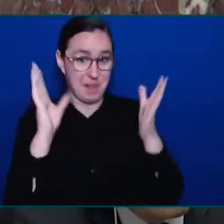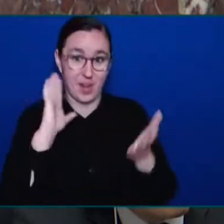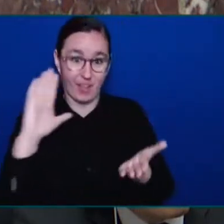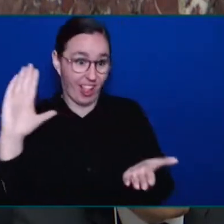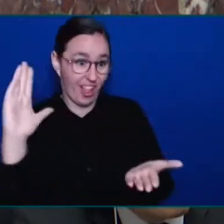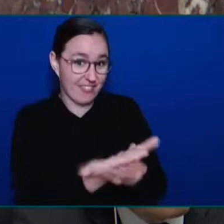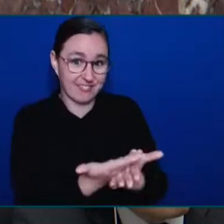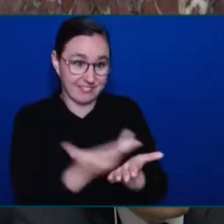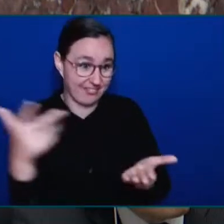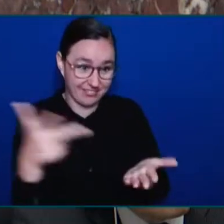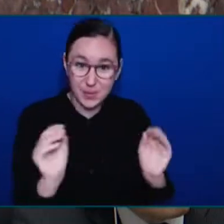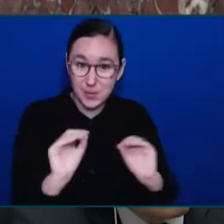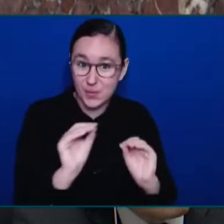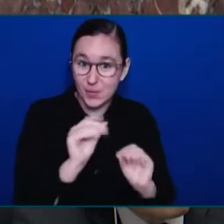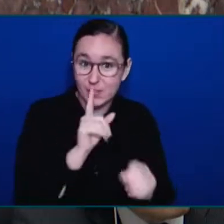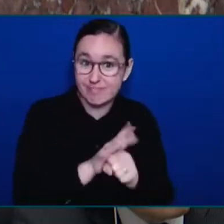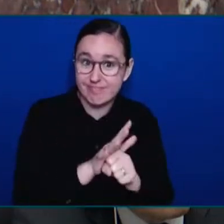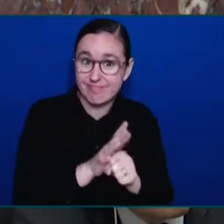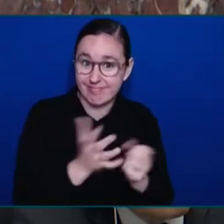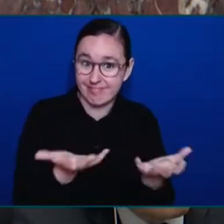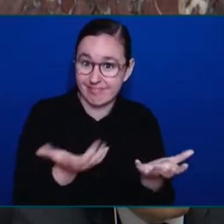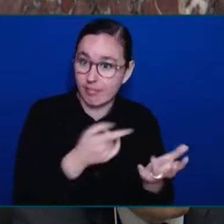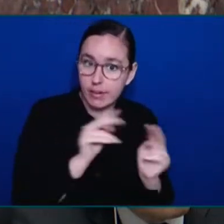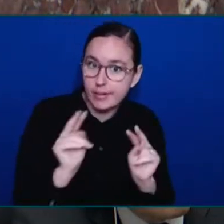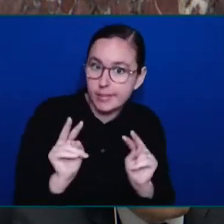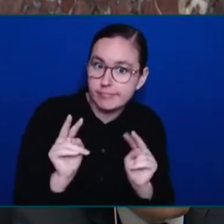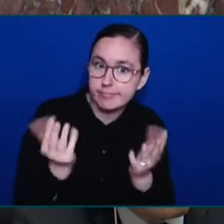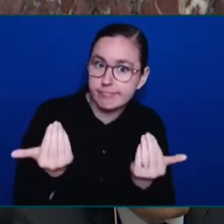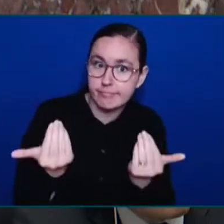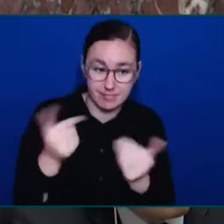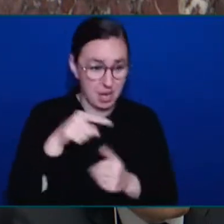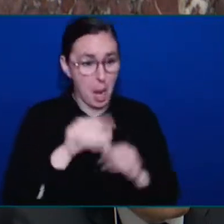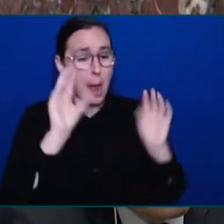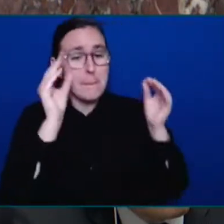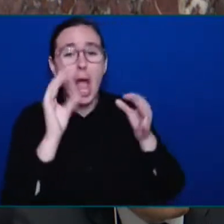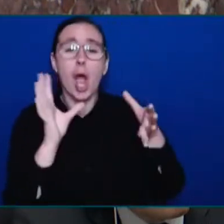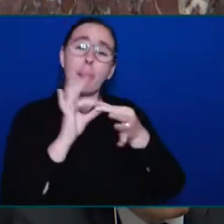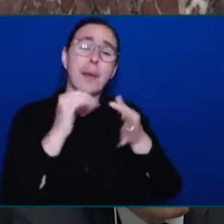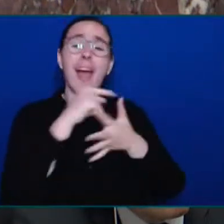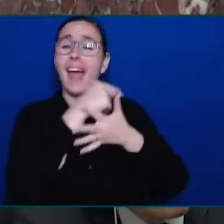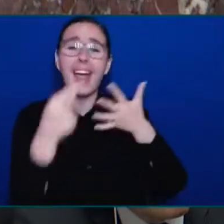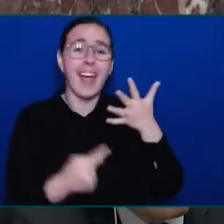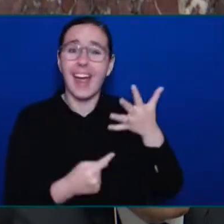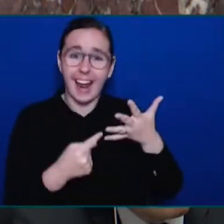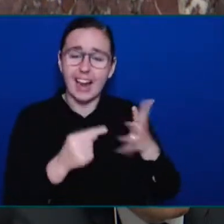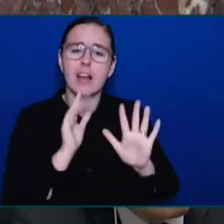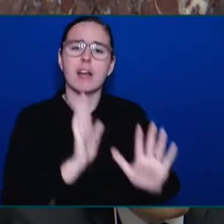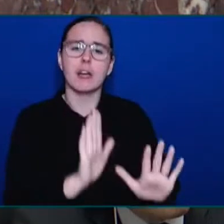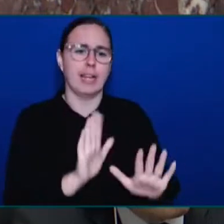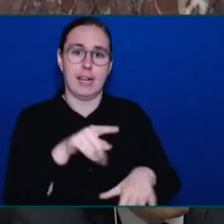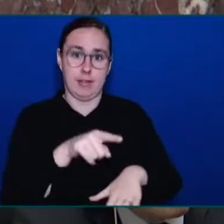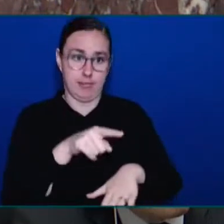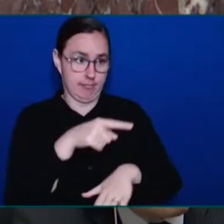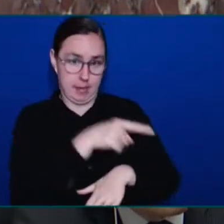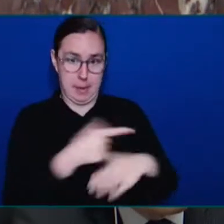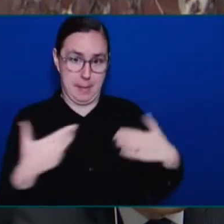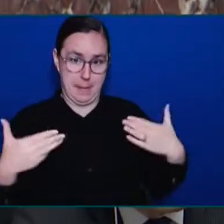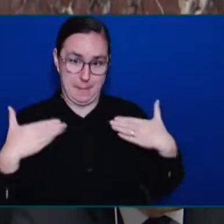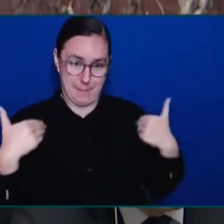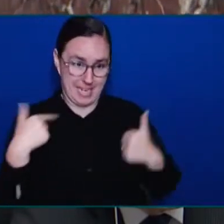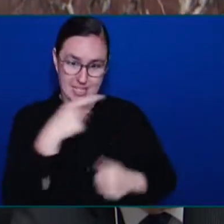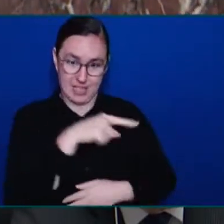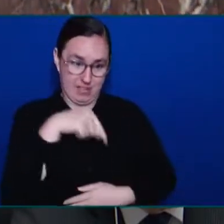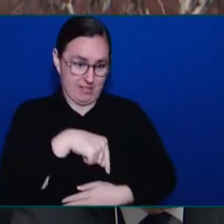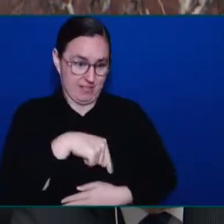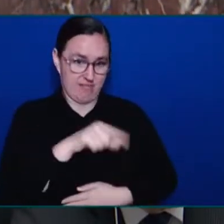this minister and this government. And he did it again today. What British Columbians want this minister to do is